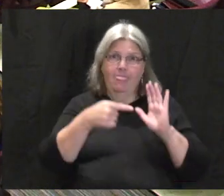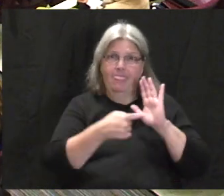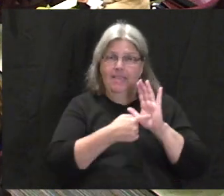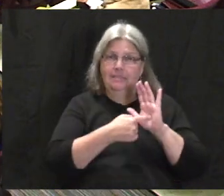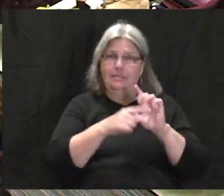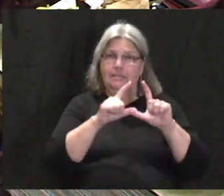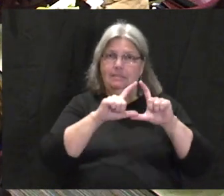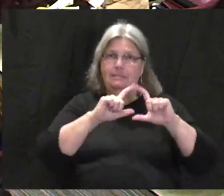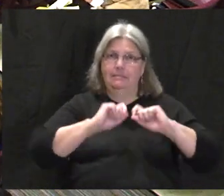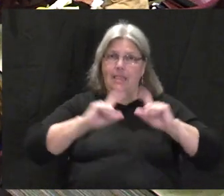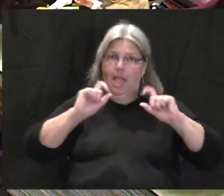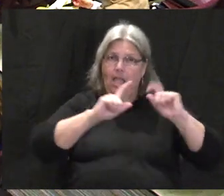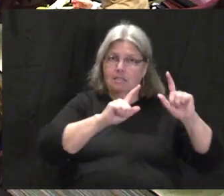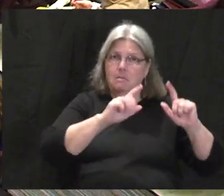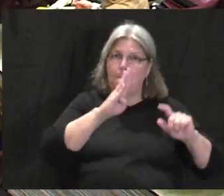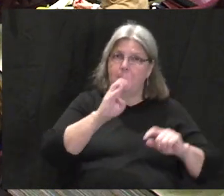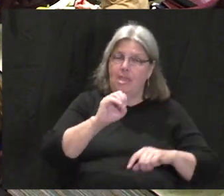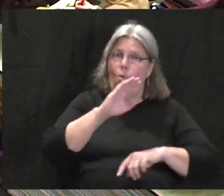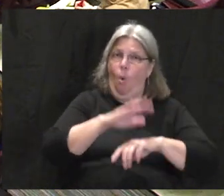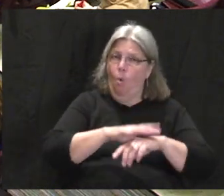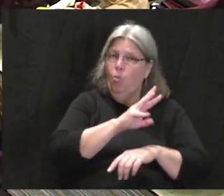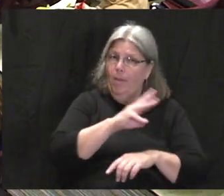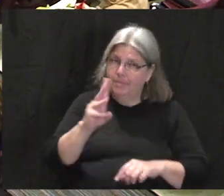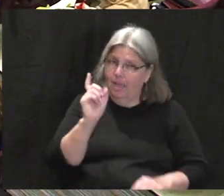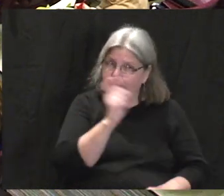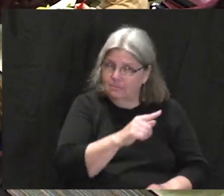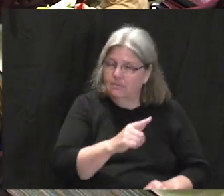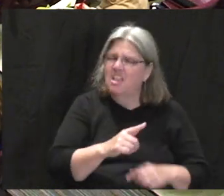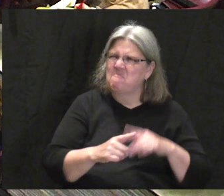I think yes, yeah.